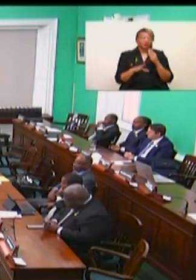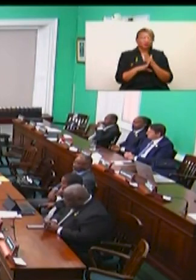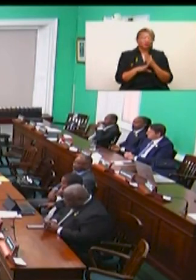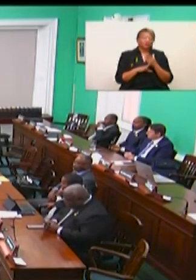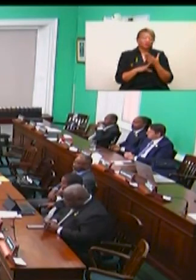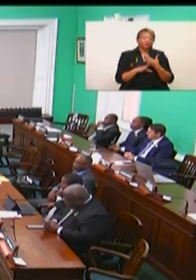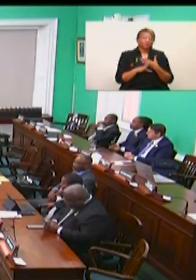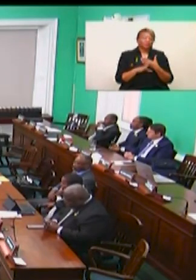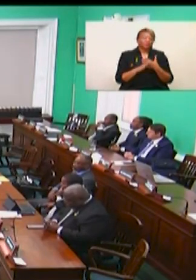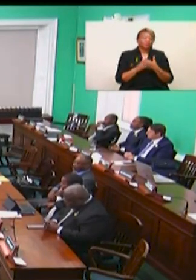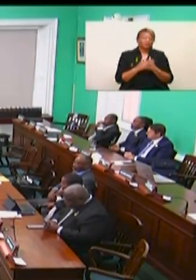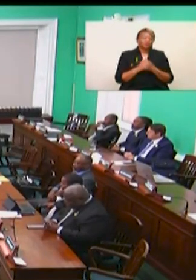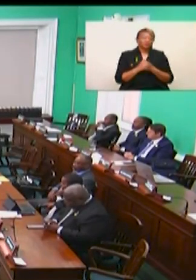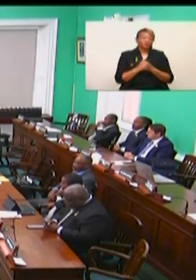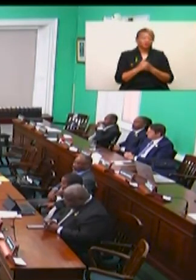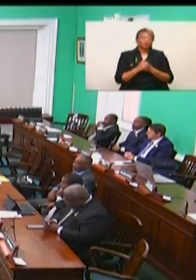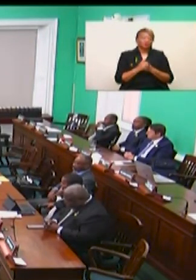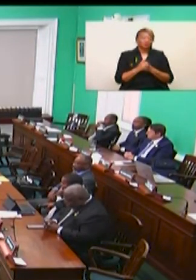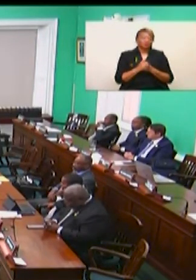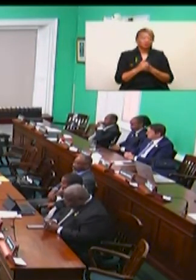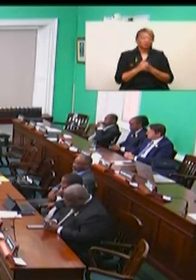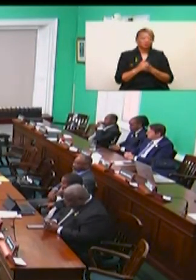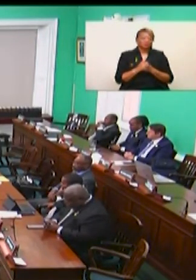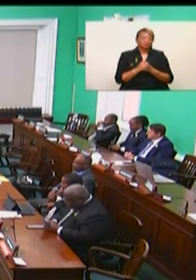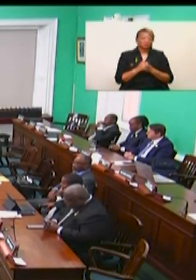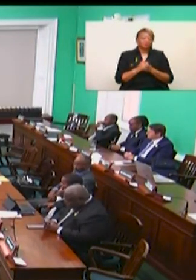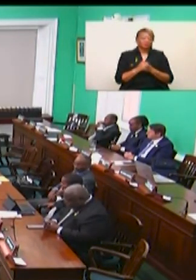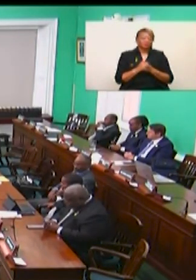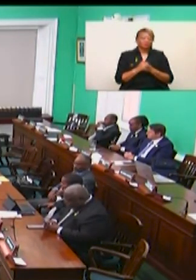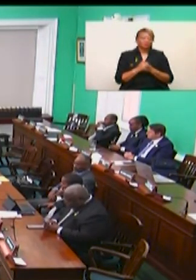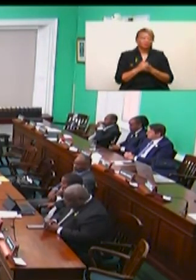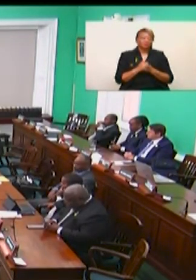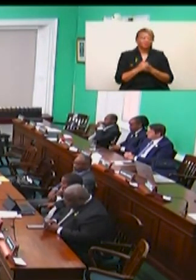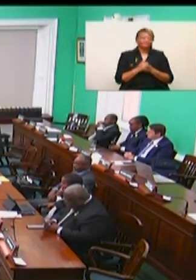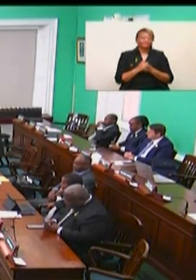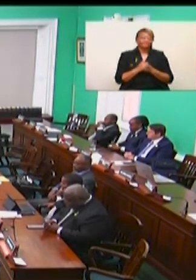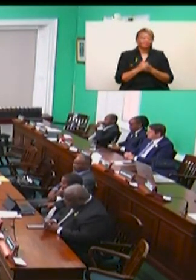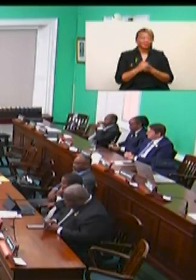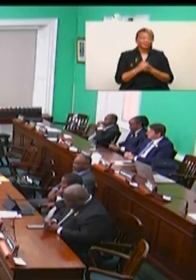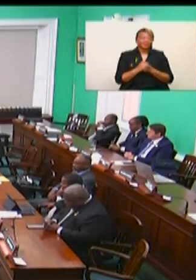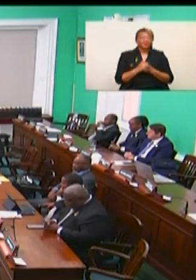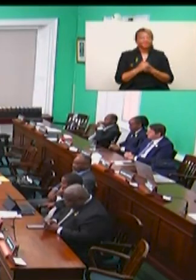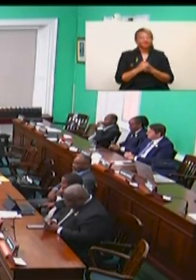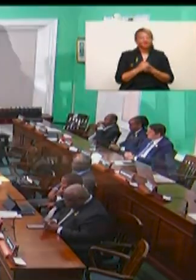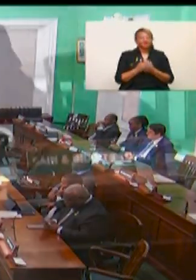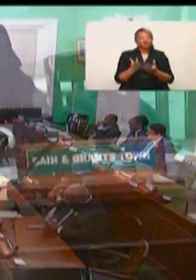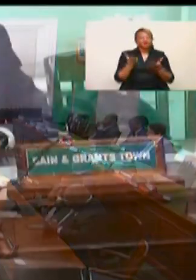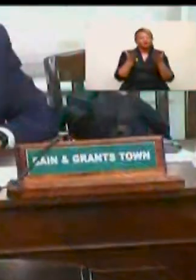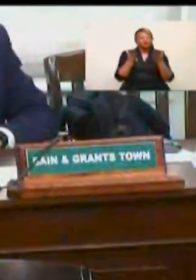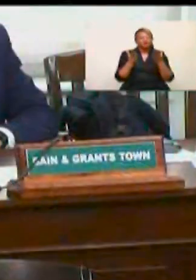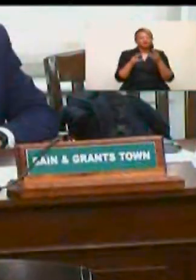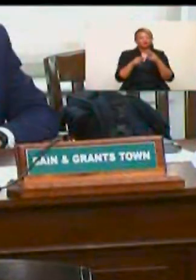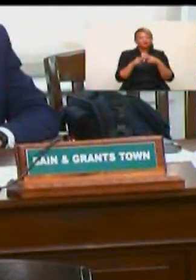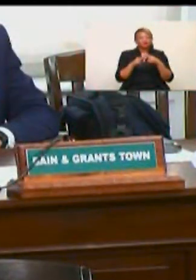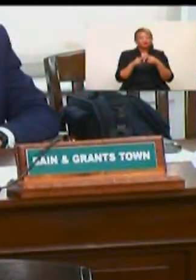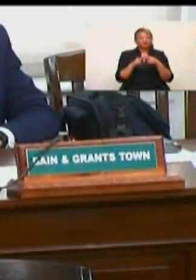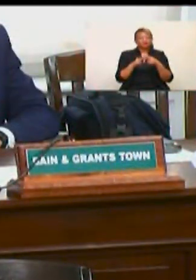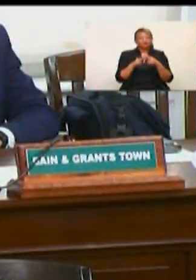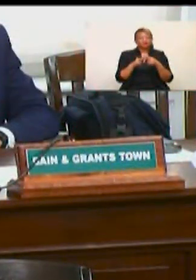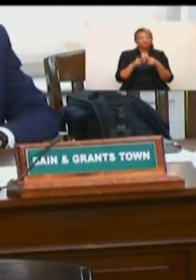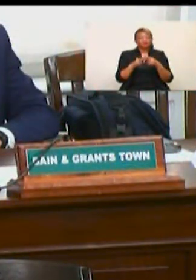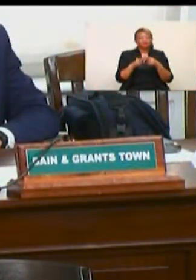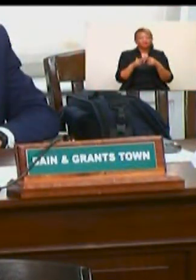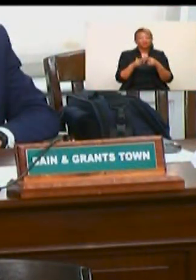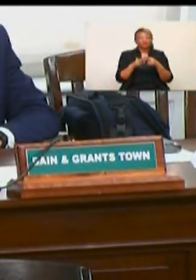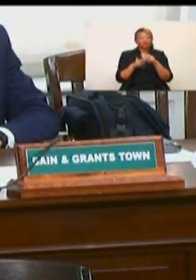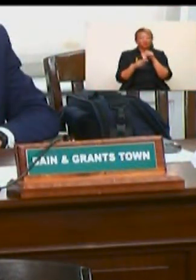talking. No, you cannot, you raise the name of a member, a former member of this place,